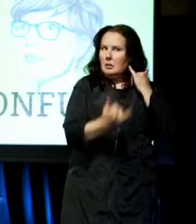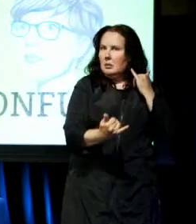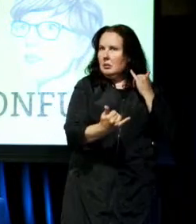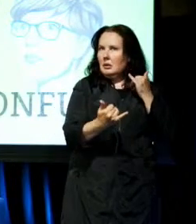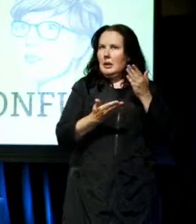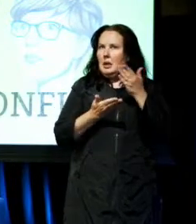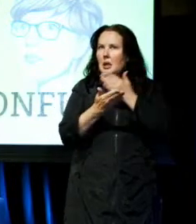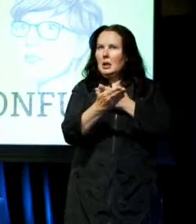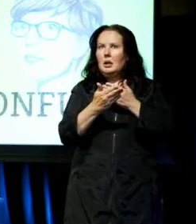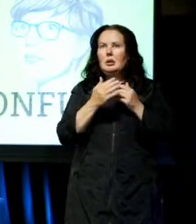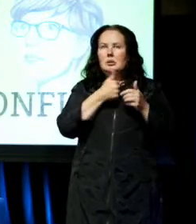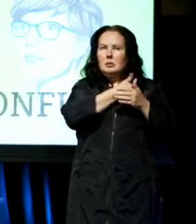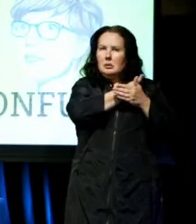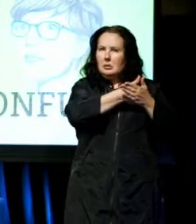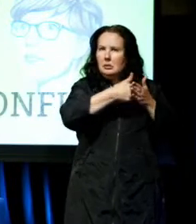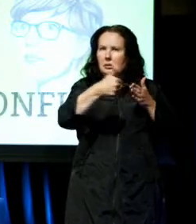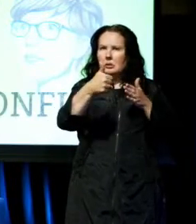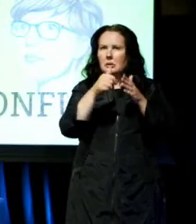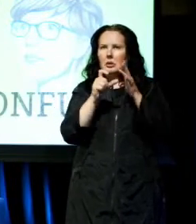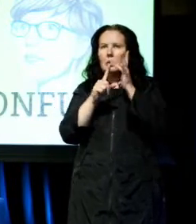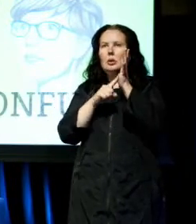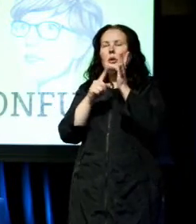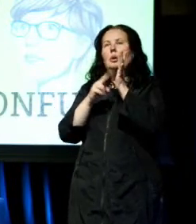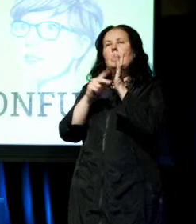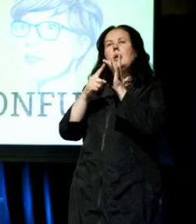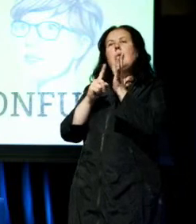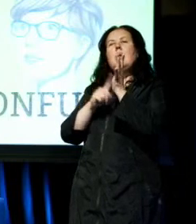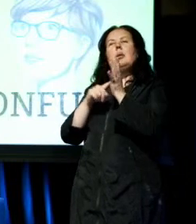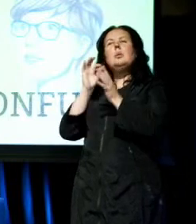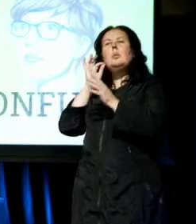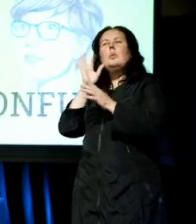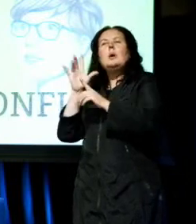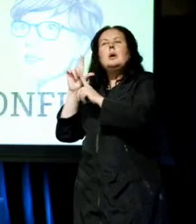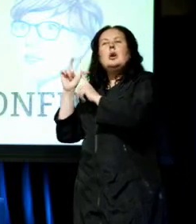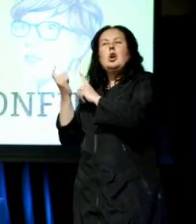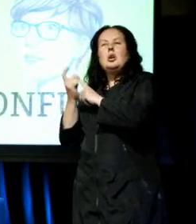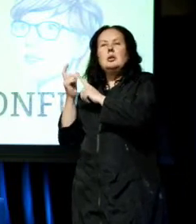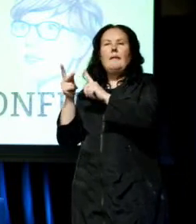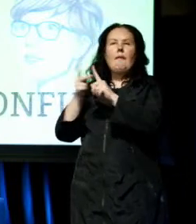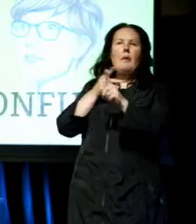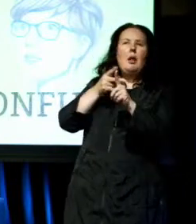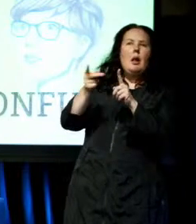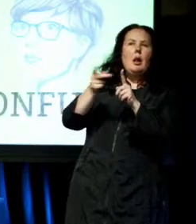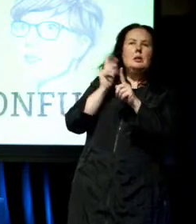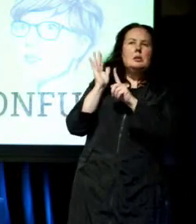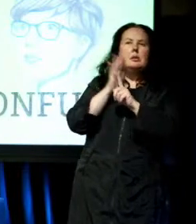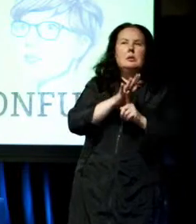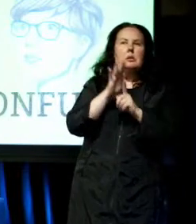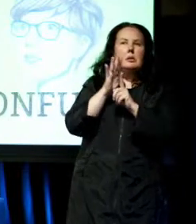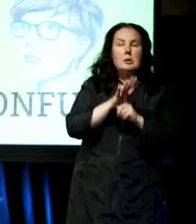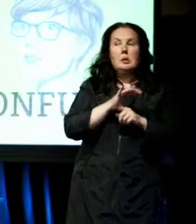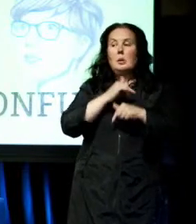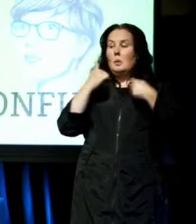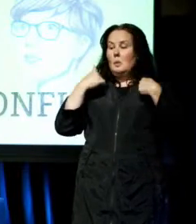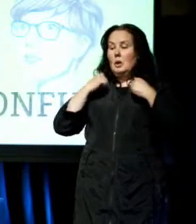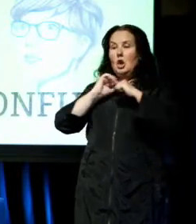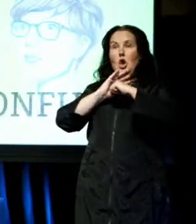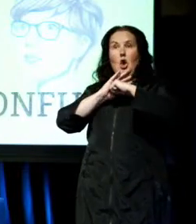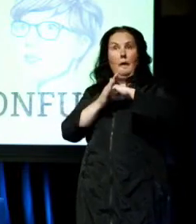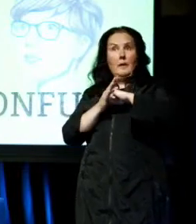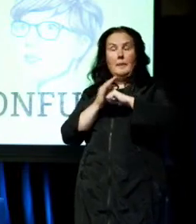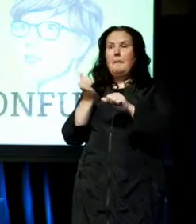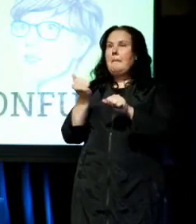in a pandemic, we have taken multiple steps to ensure today's event is as COVID-safe as possible. Everyone coming here had to